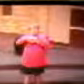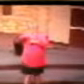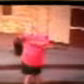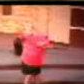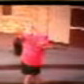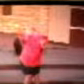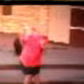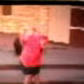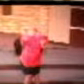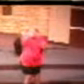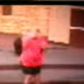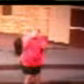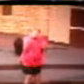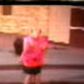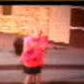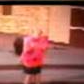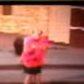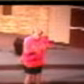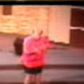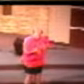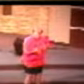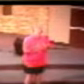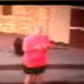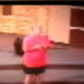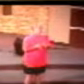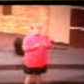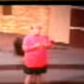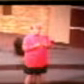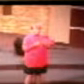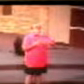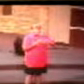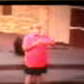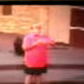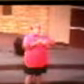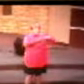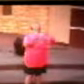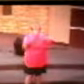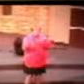of heaven and comes down in the fragility of an infant,